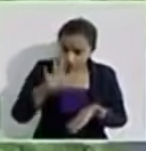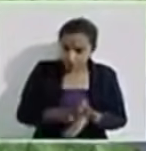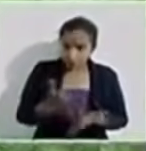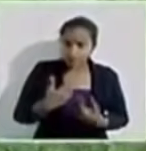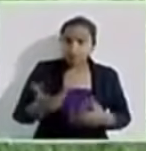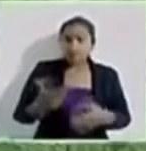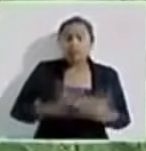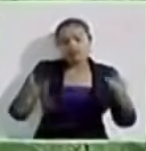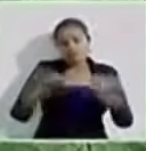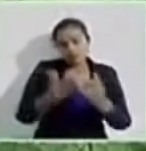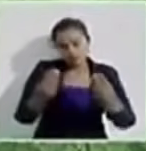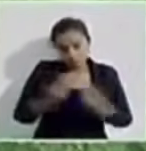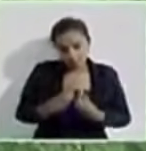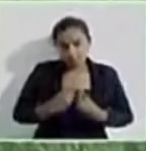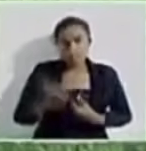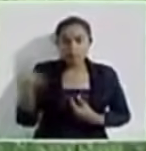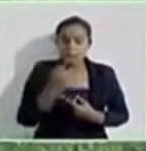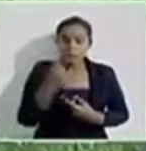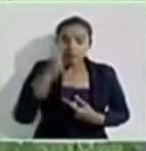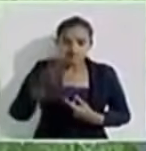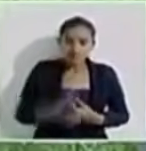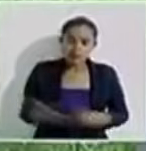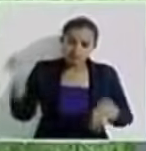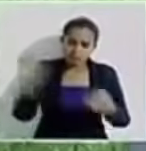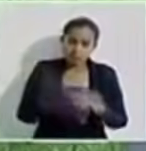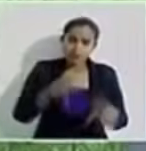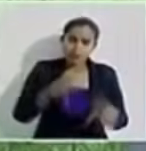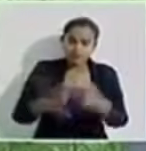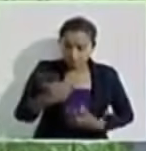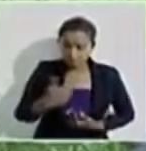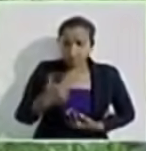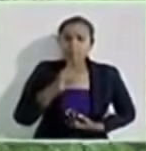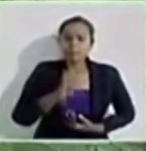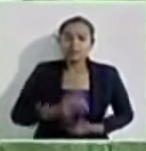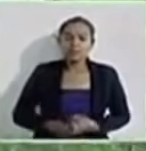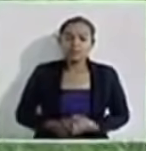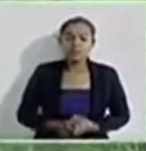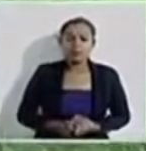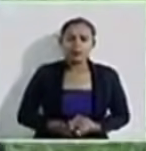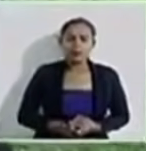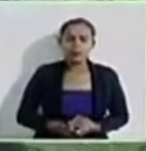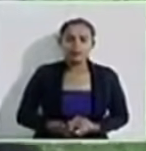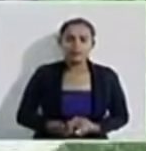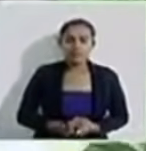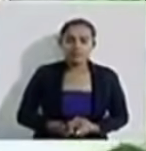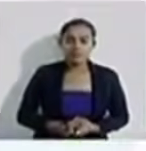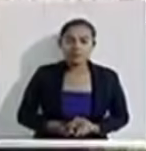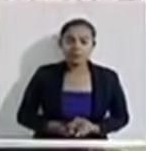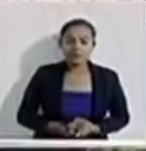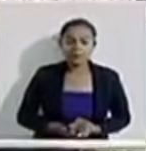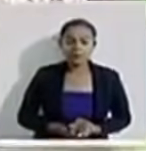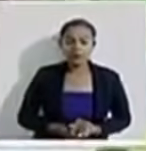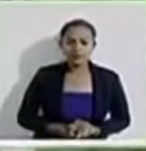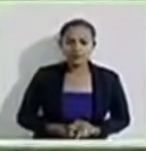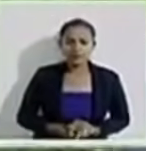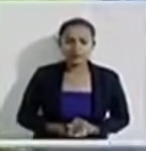who went against this.